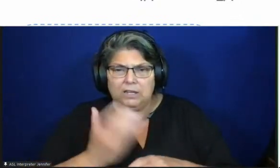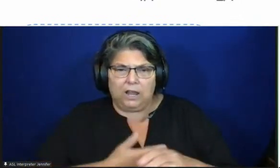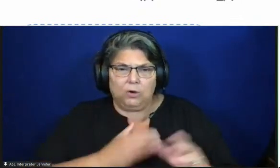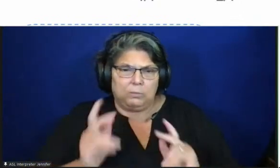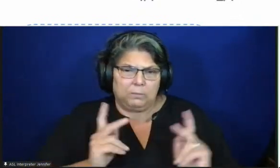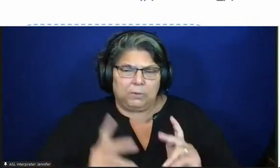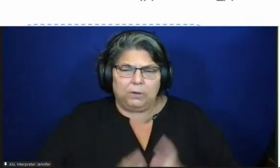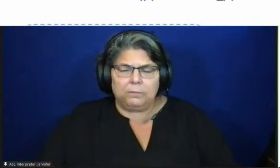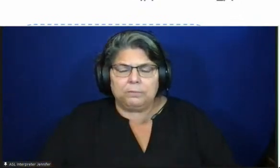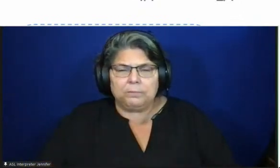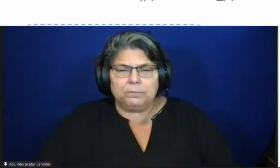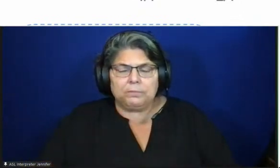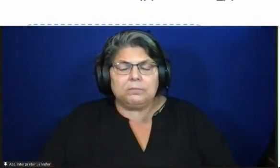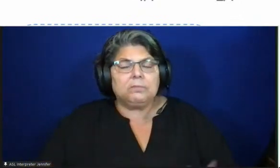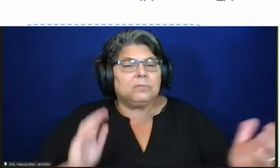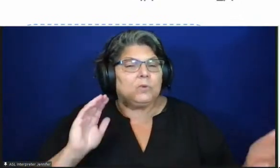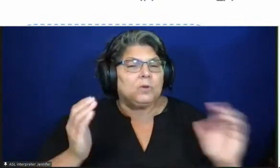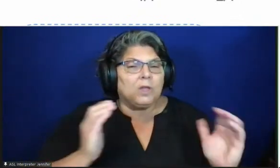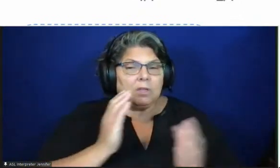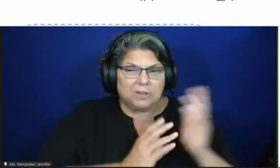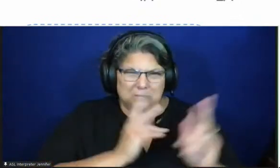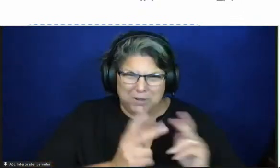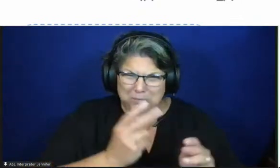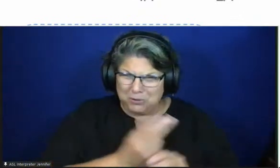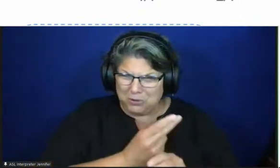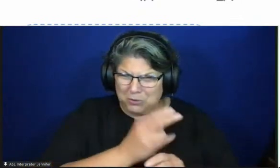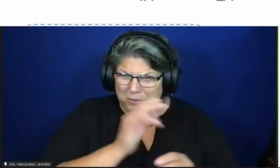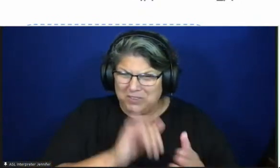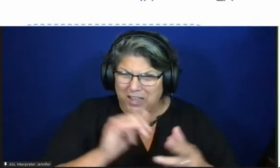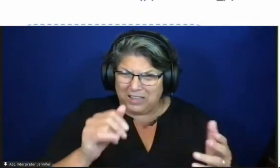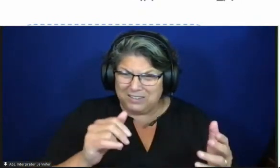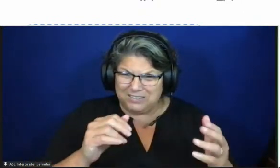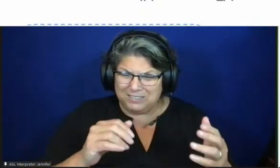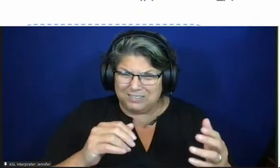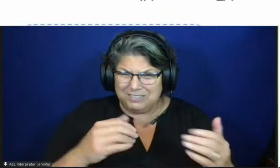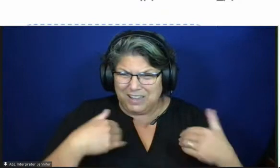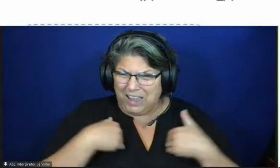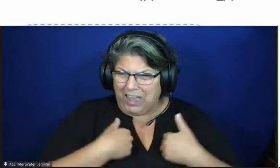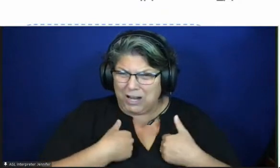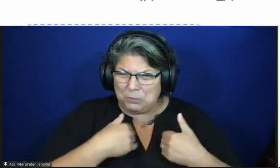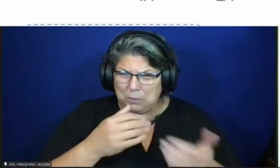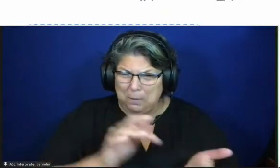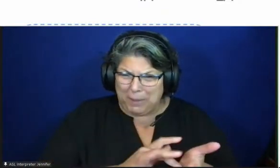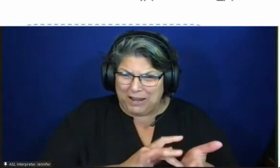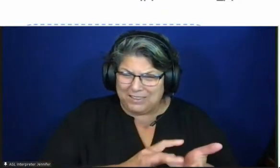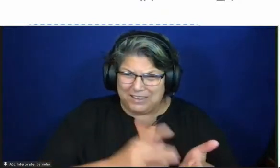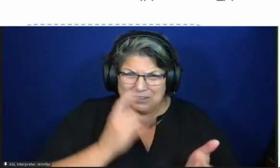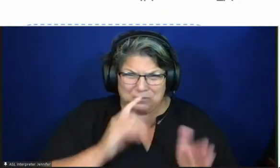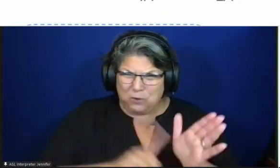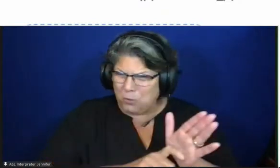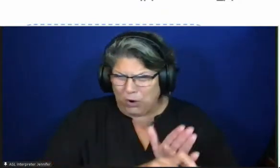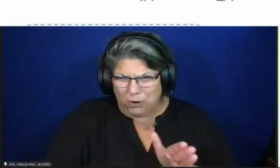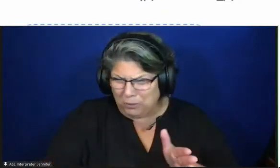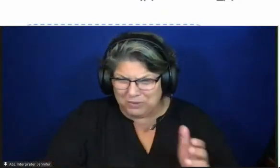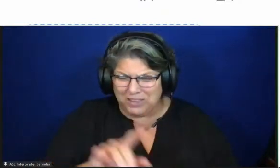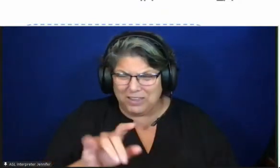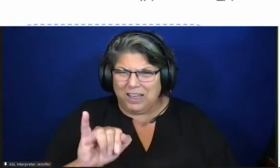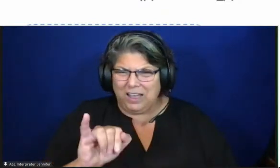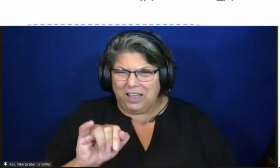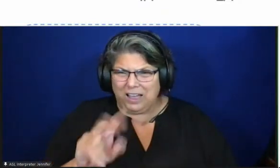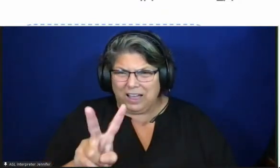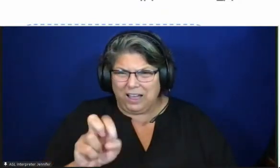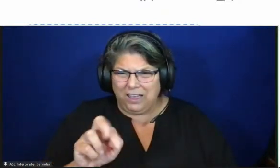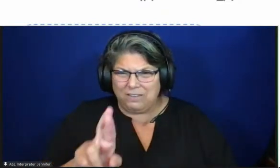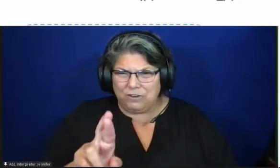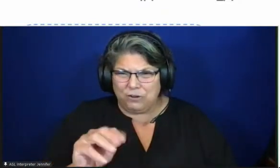In contrast, some people have been using ivermectin, a veterinary deworming medicine, which is not approved for COVID, and it has been associated